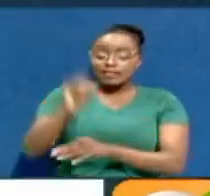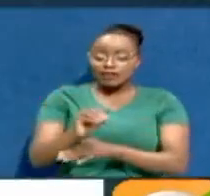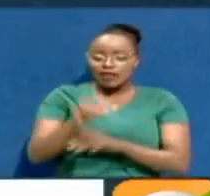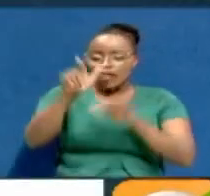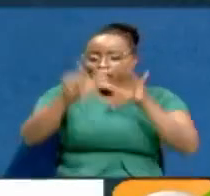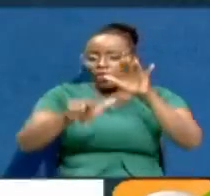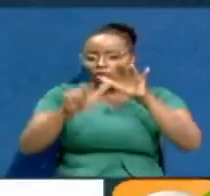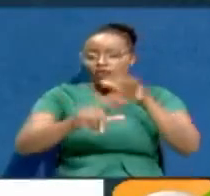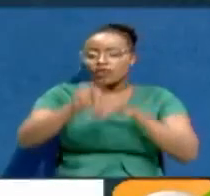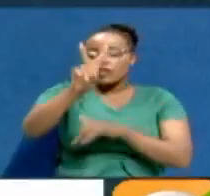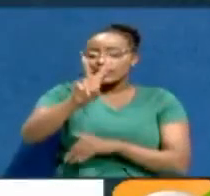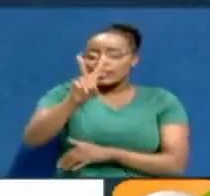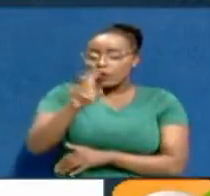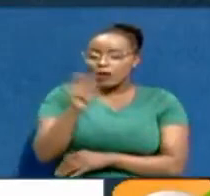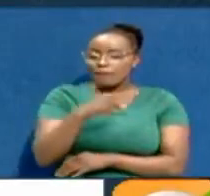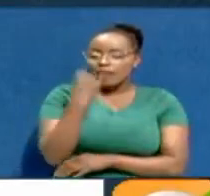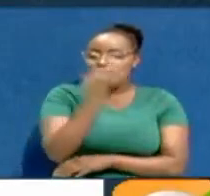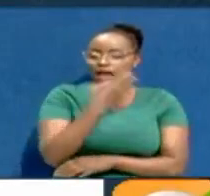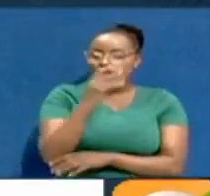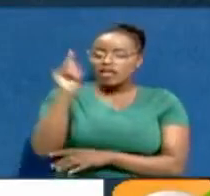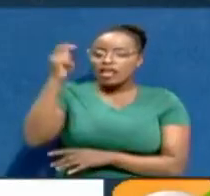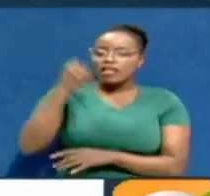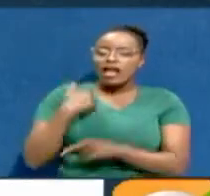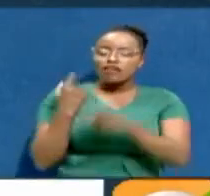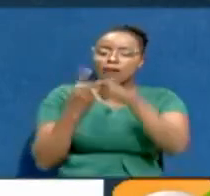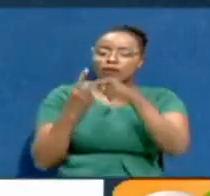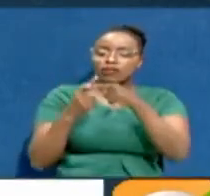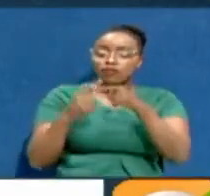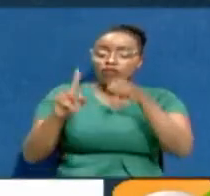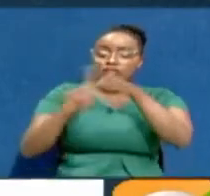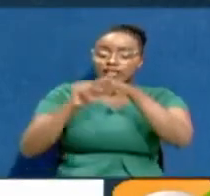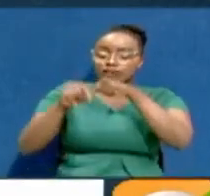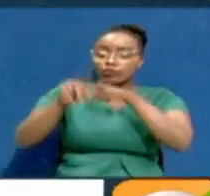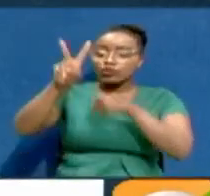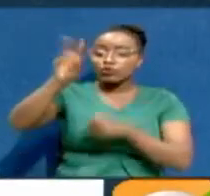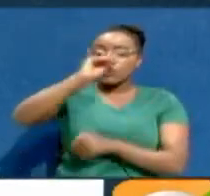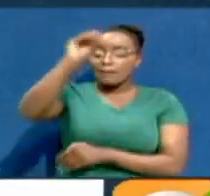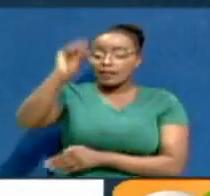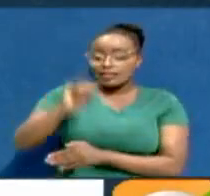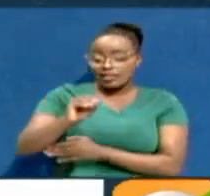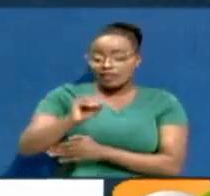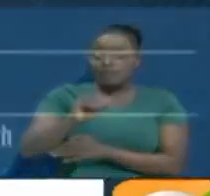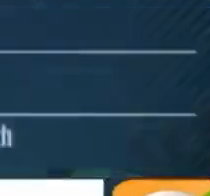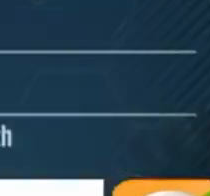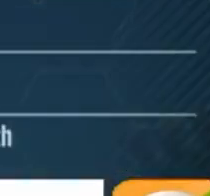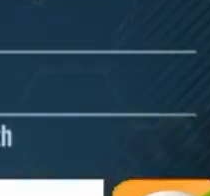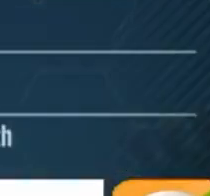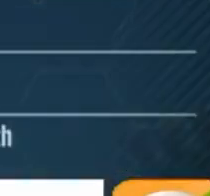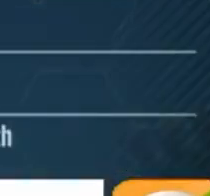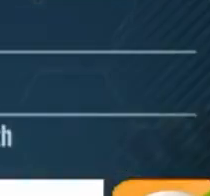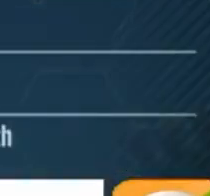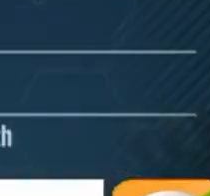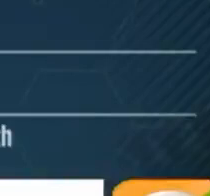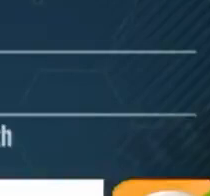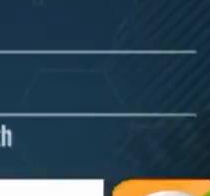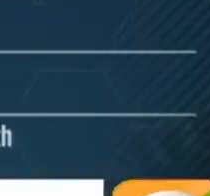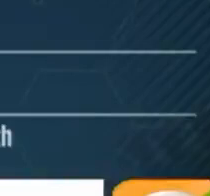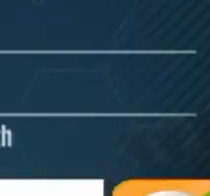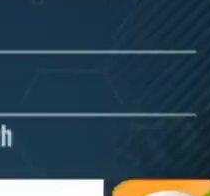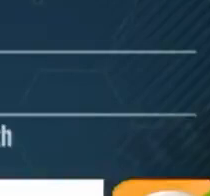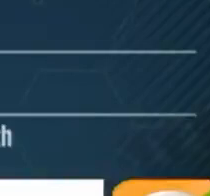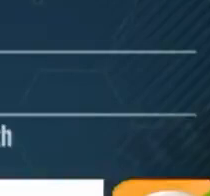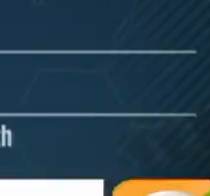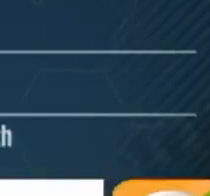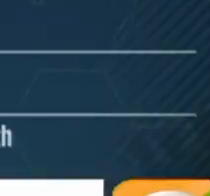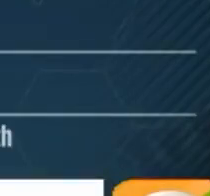the lowest being on 2nd March, where Kenya recorded a positivity rate of 6.2%, the highest being on 6th March, where